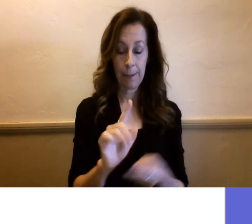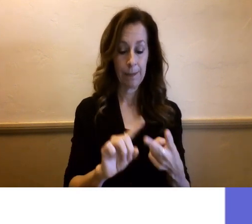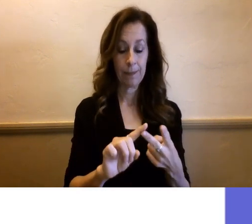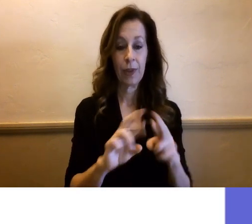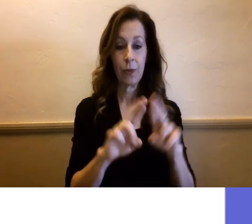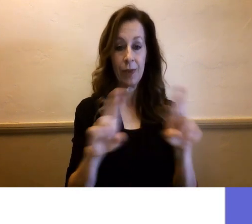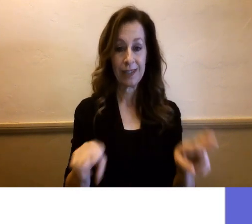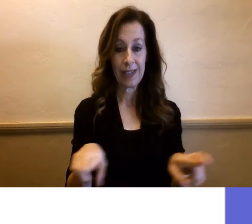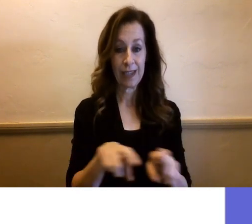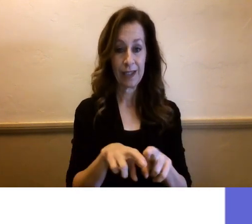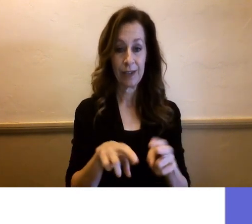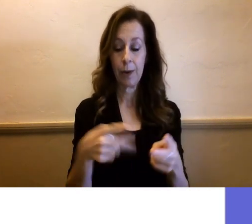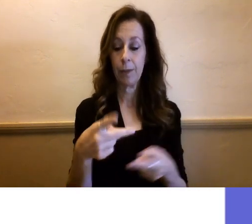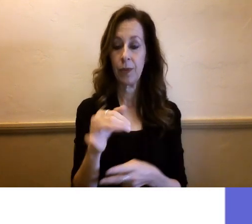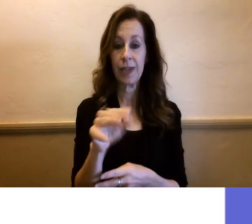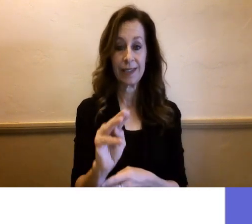rectangular prisms,